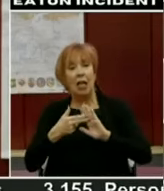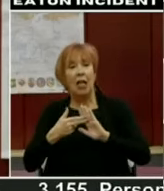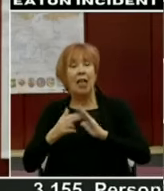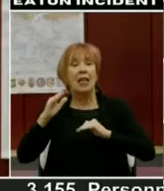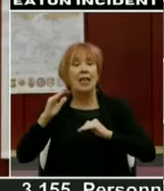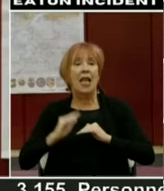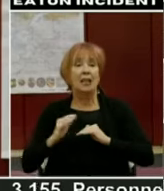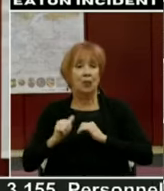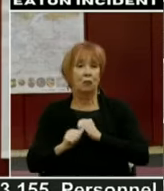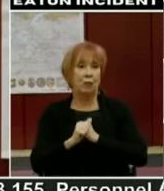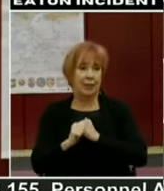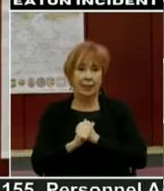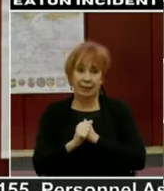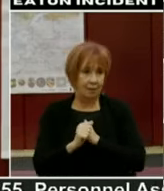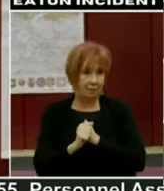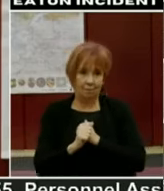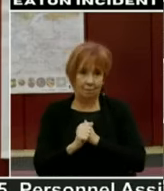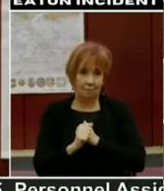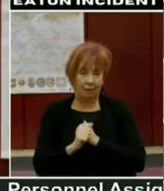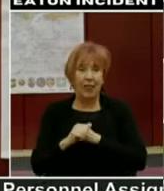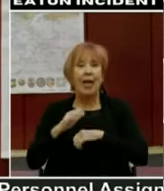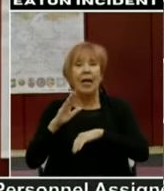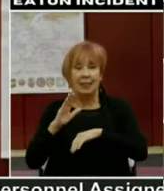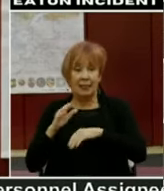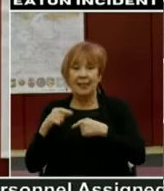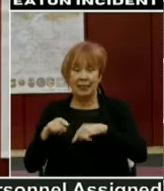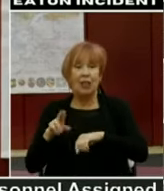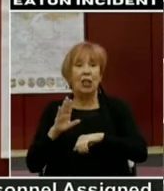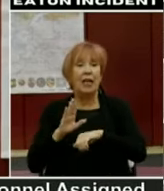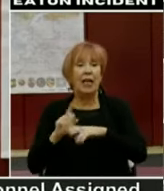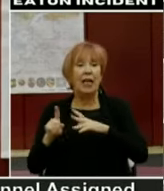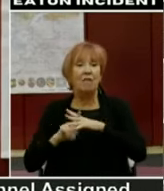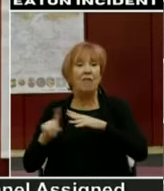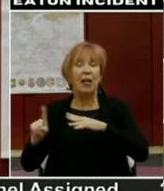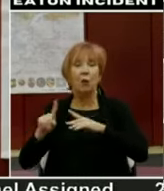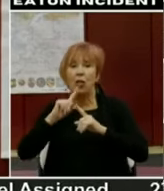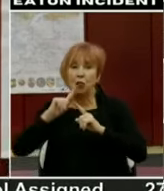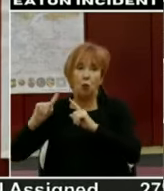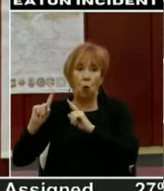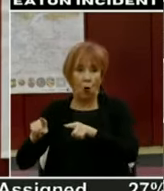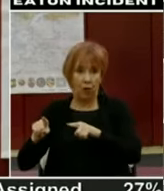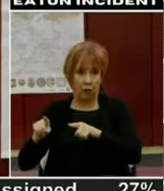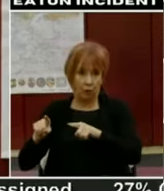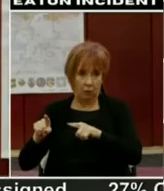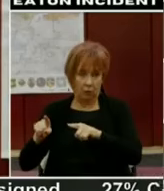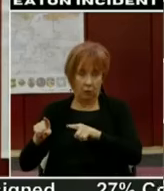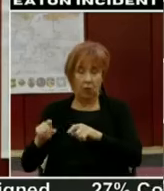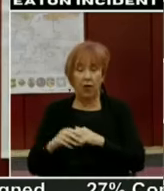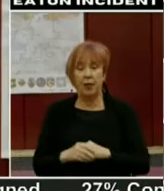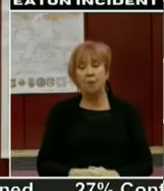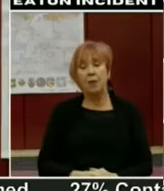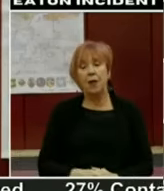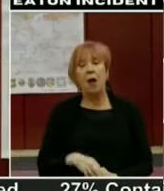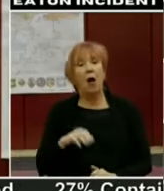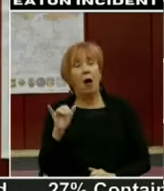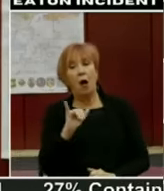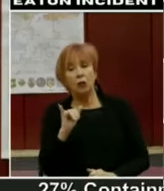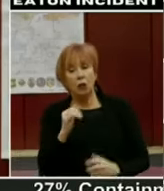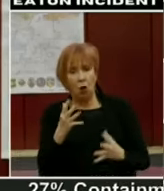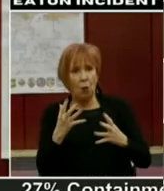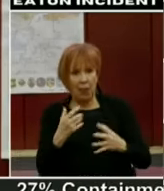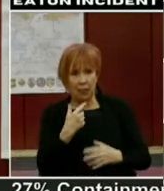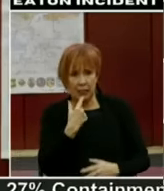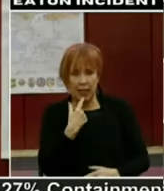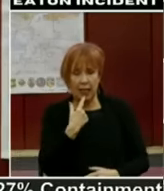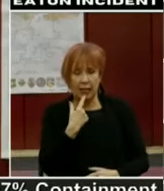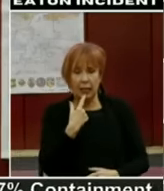evacuation warning area. On a personal note, I just like to say, I've been the